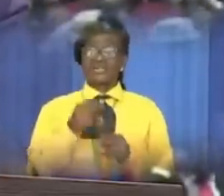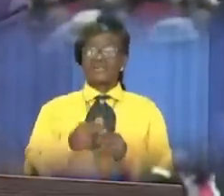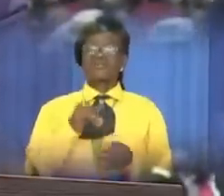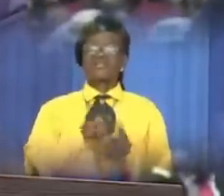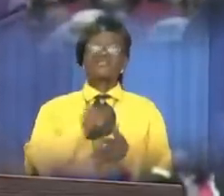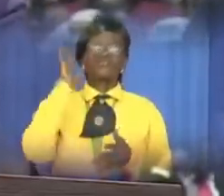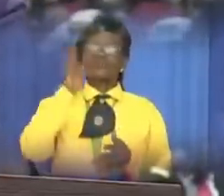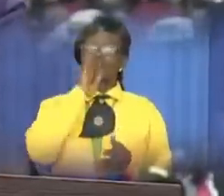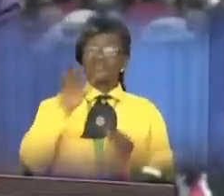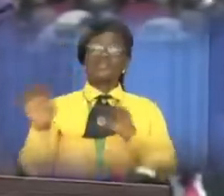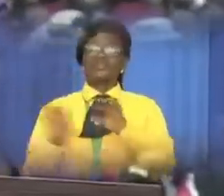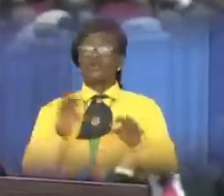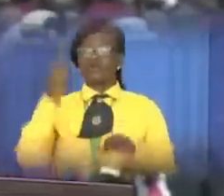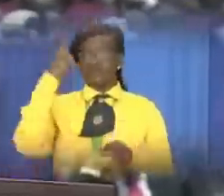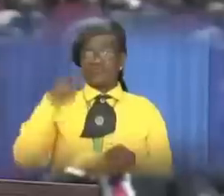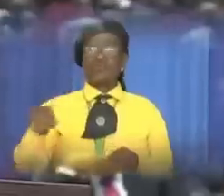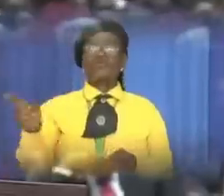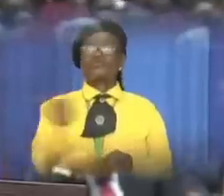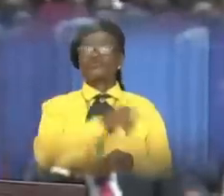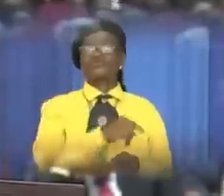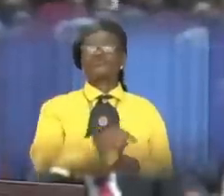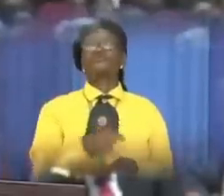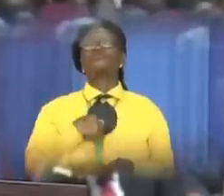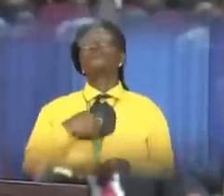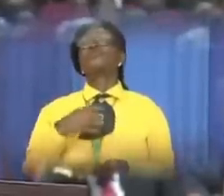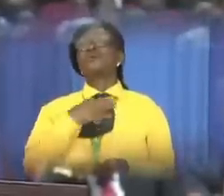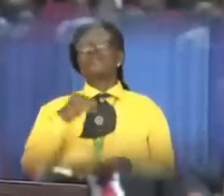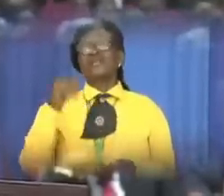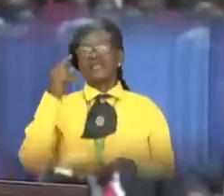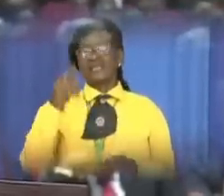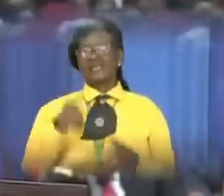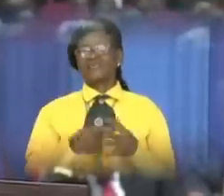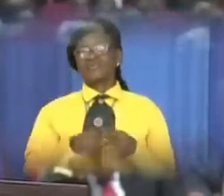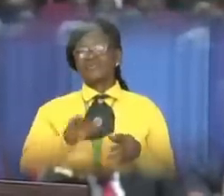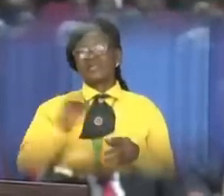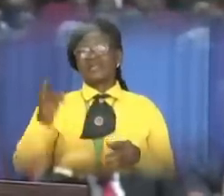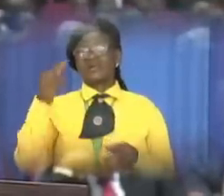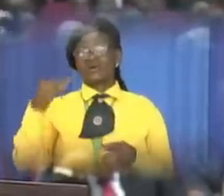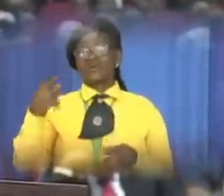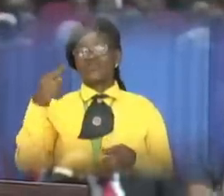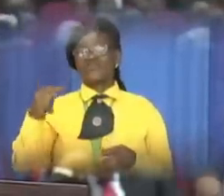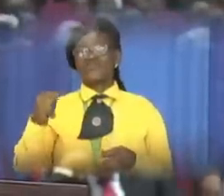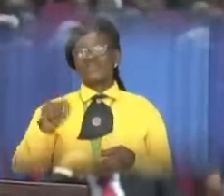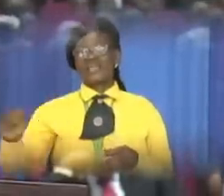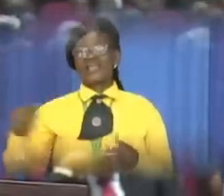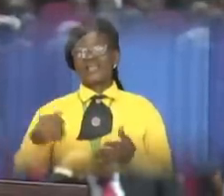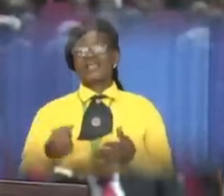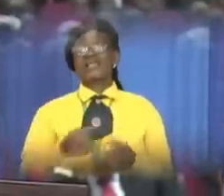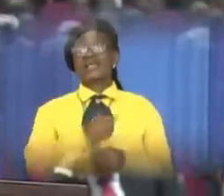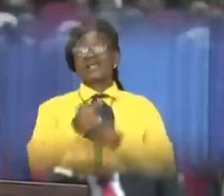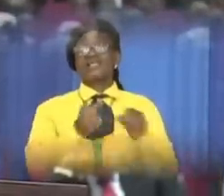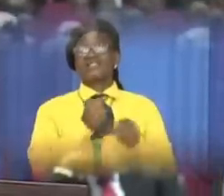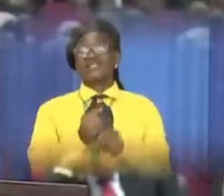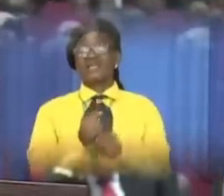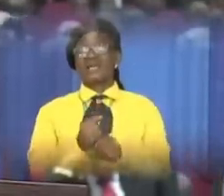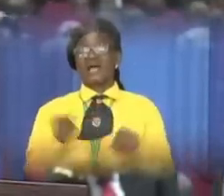The beginning of the year that happens to be the beginning of a decade,